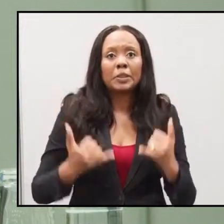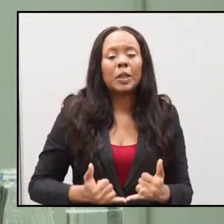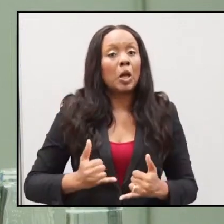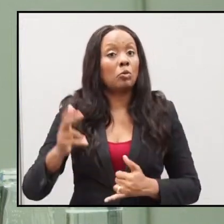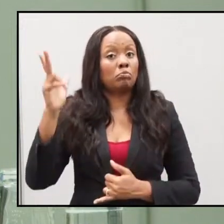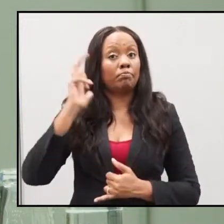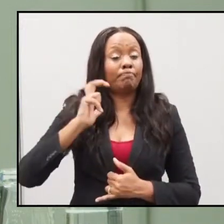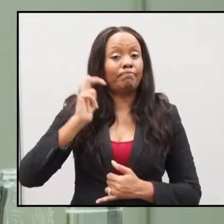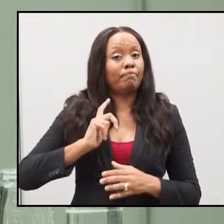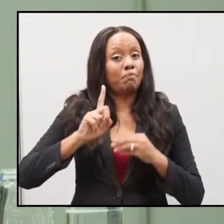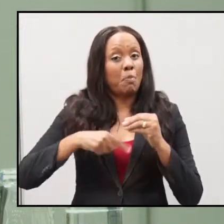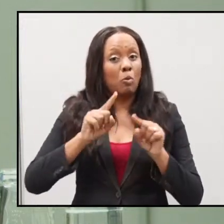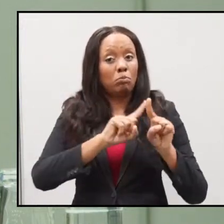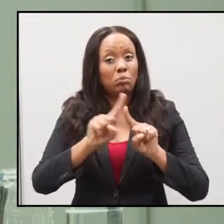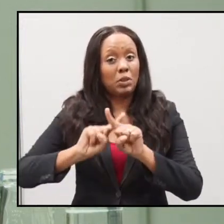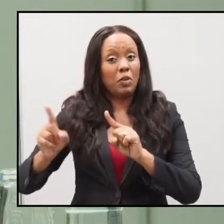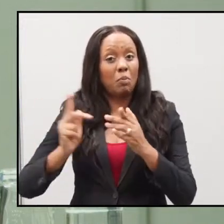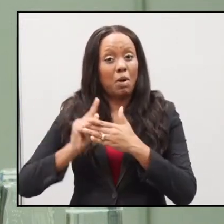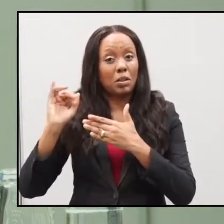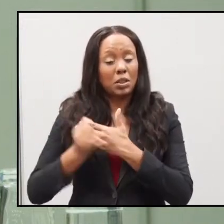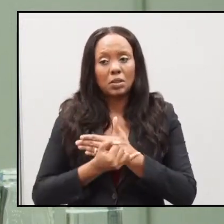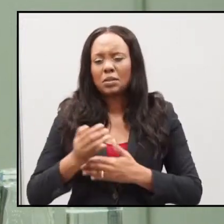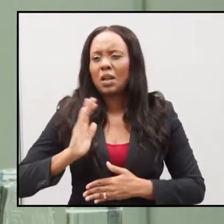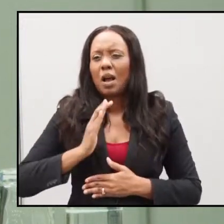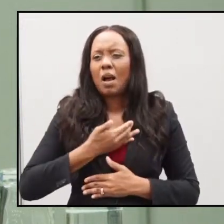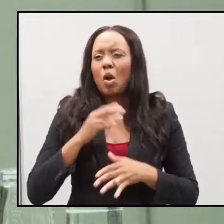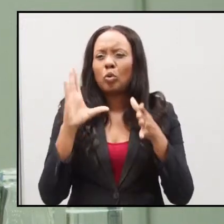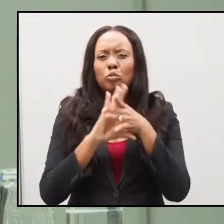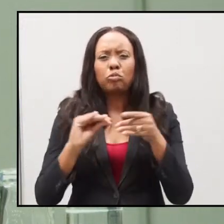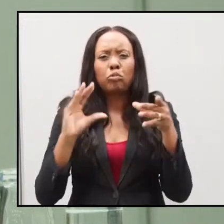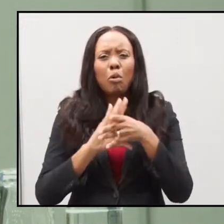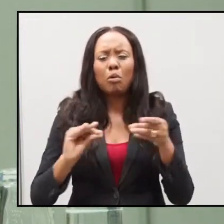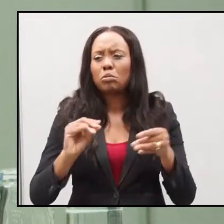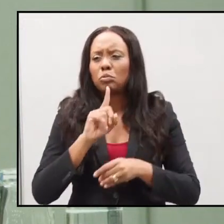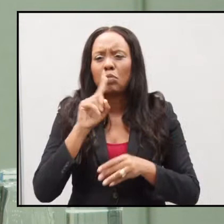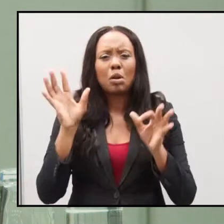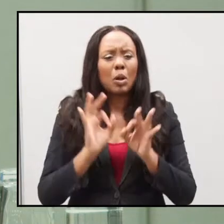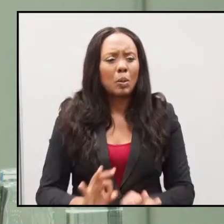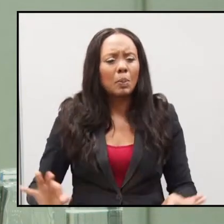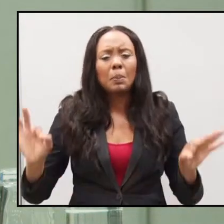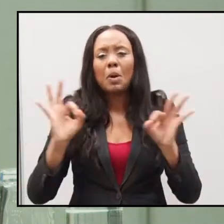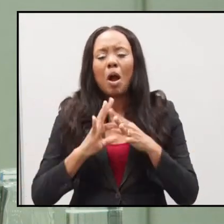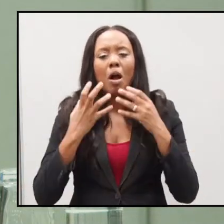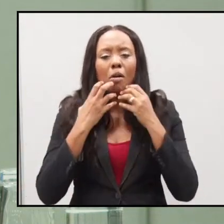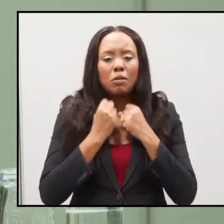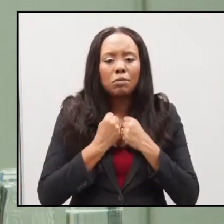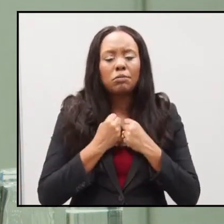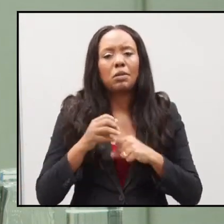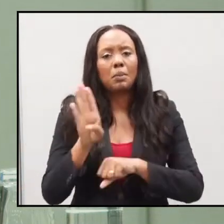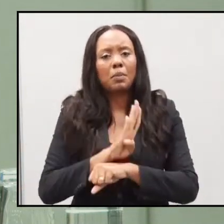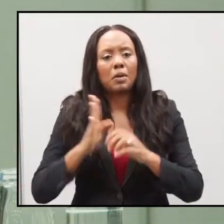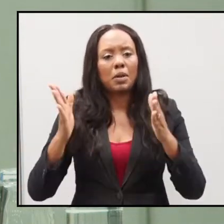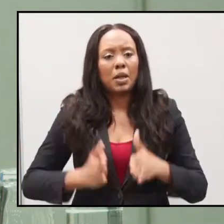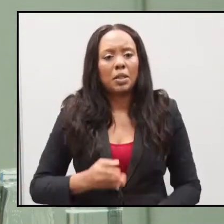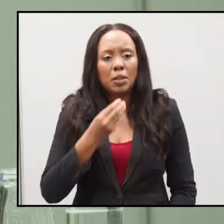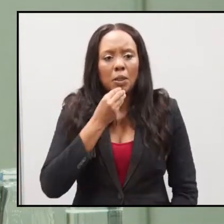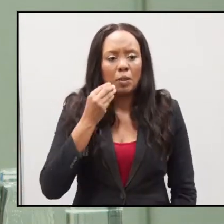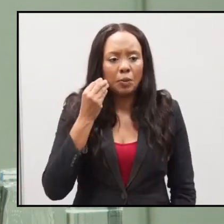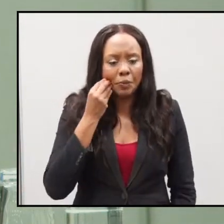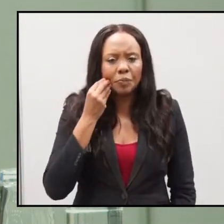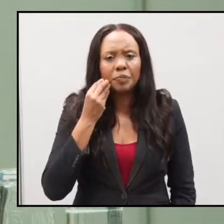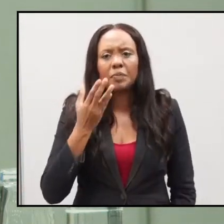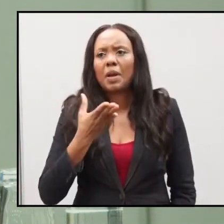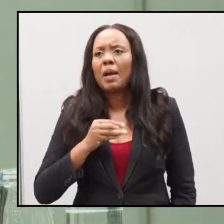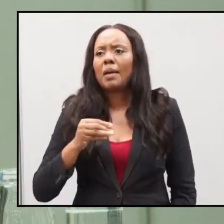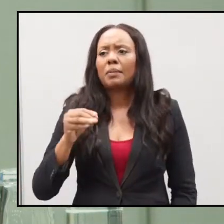today. These stories bear so much relevance not only to Barbadians at home and throughout the diaspora, but to